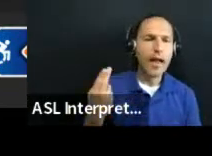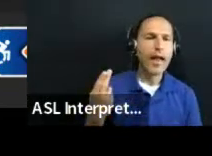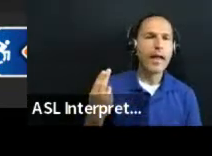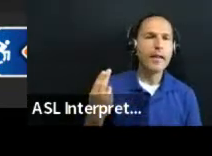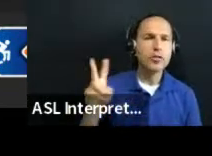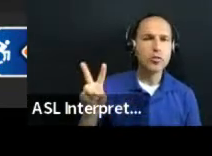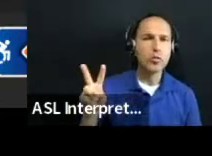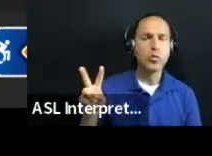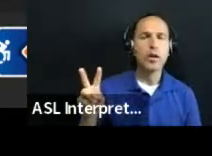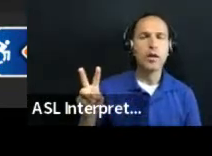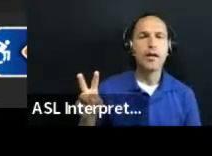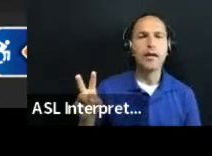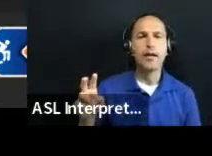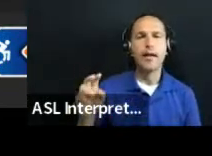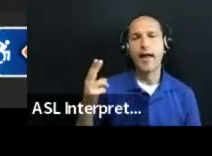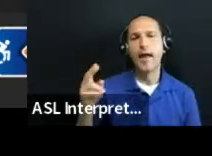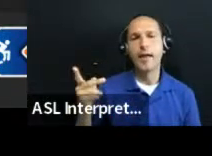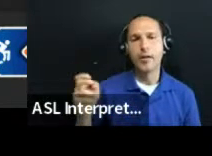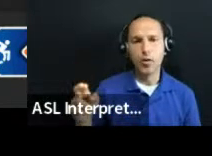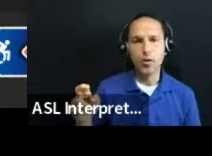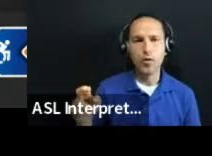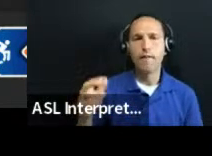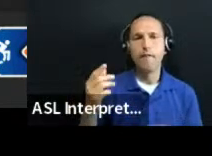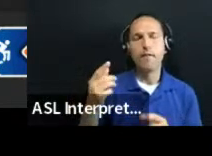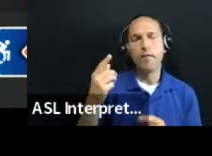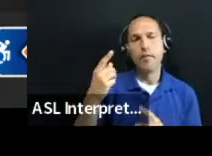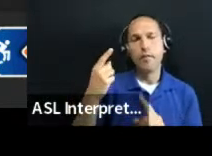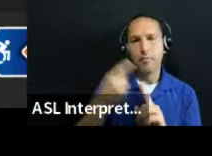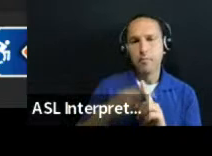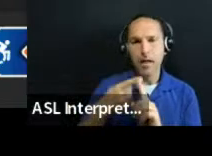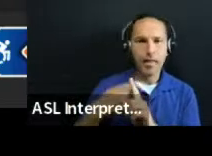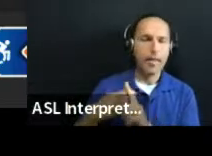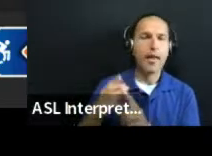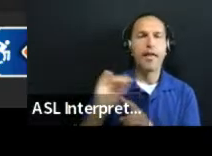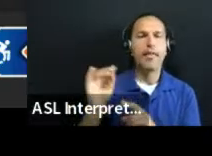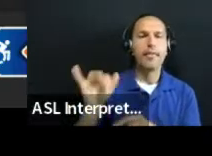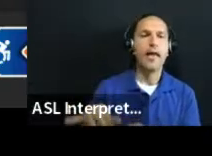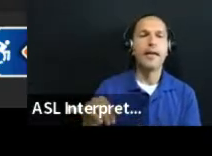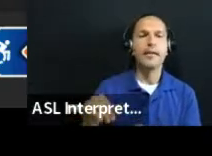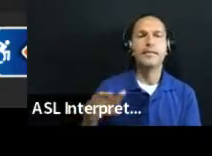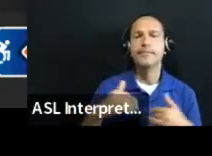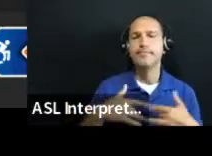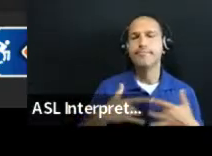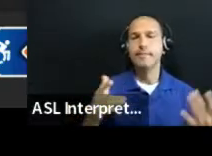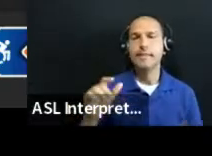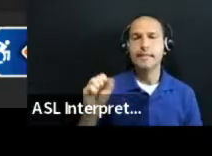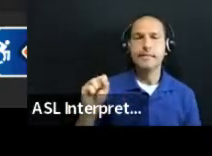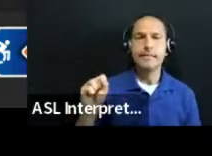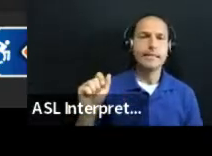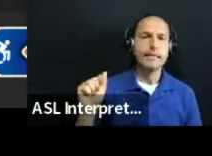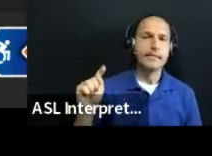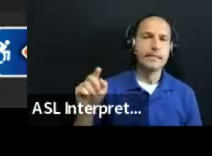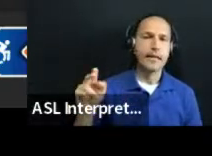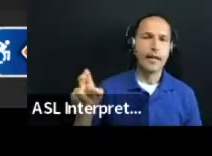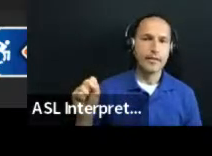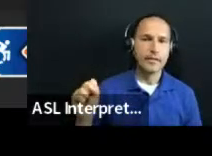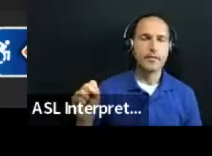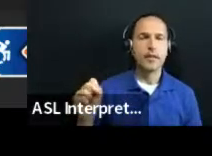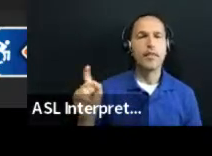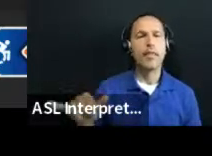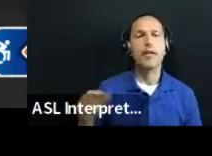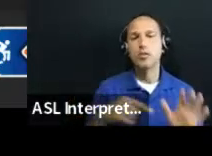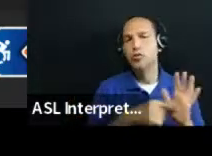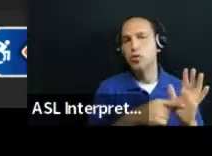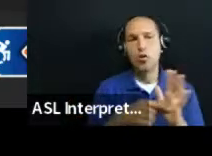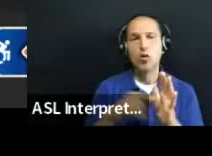headings for the month and for the status of what's being presented